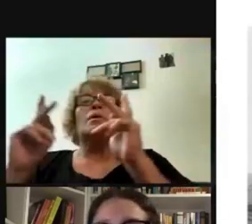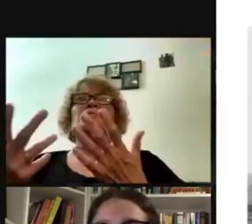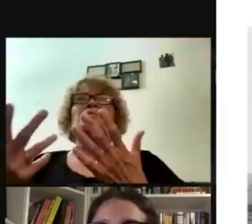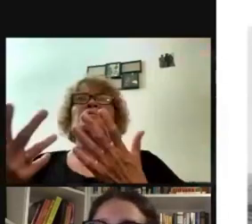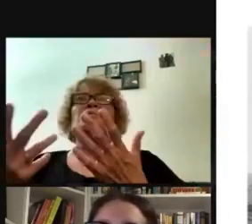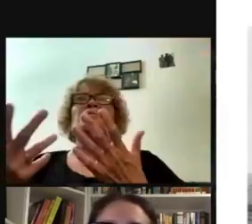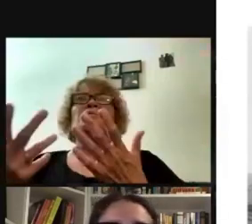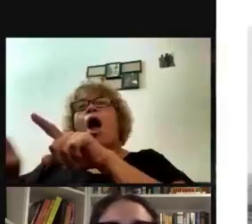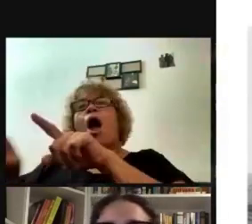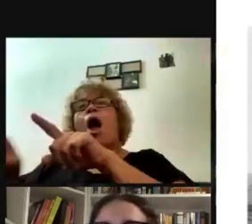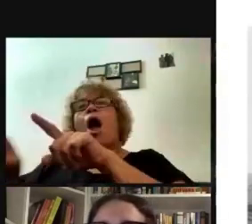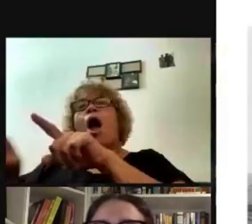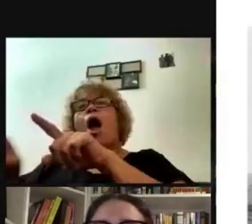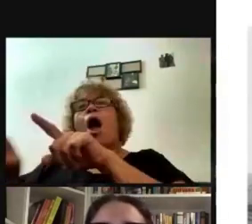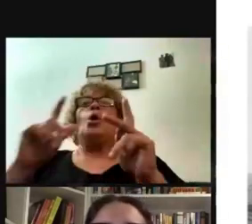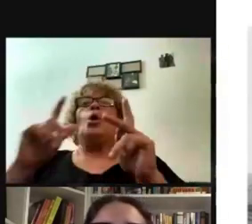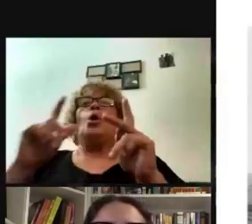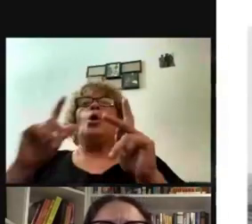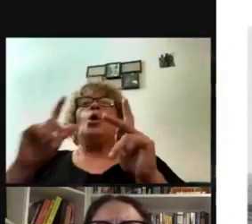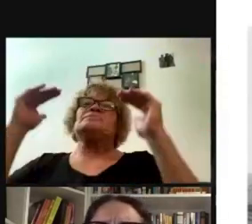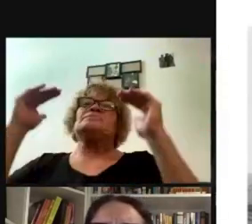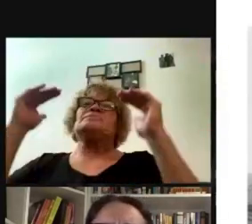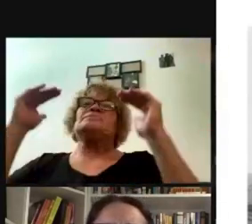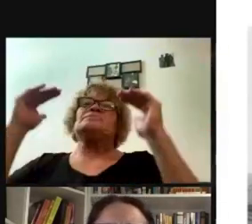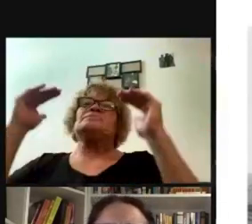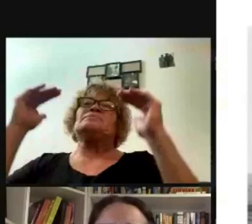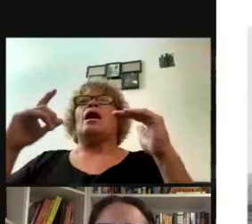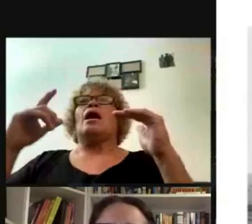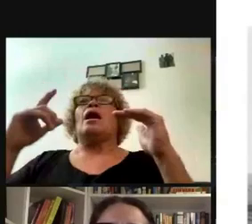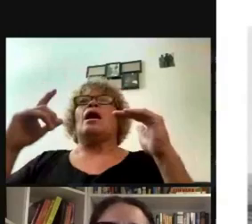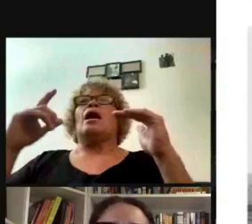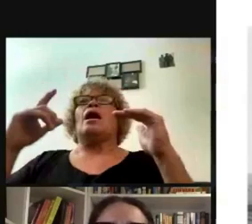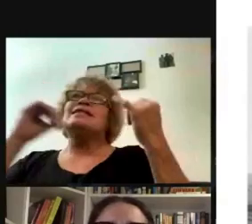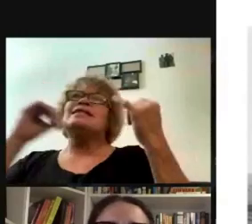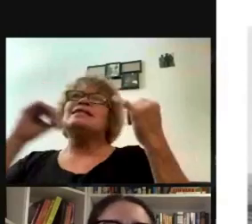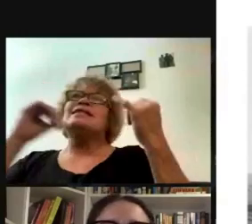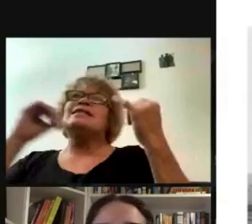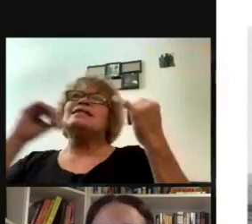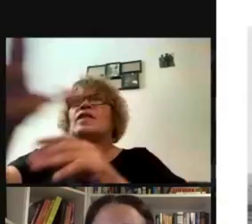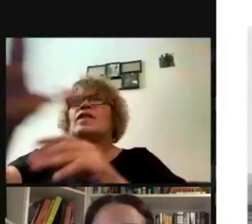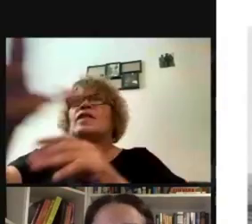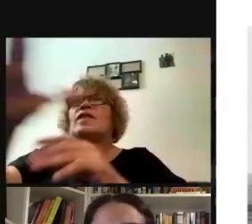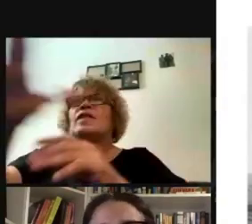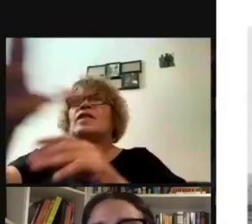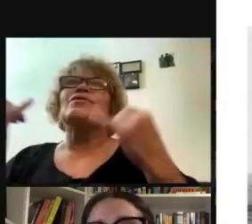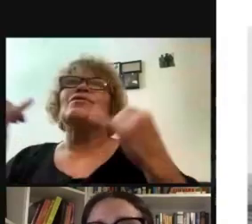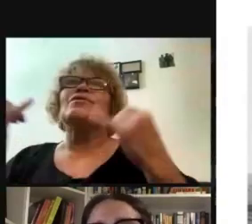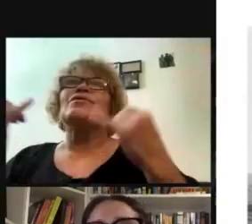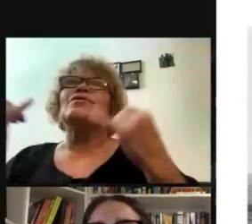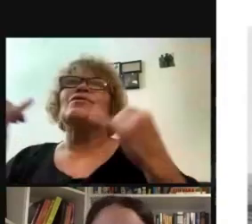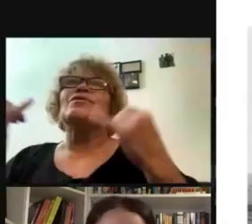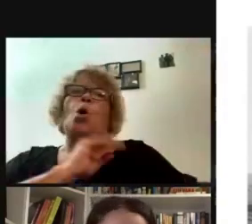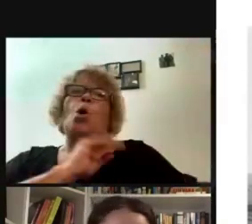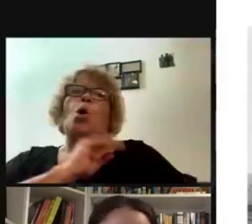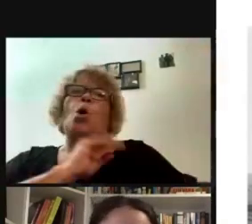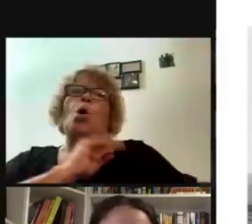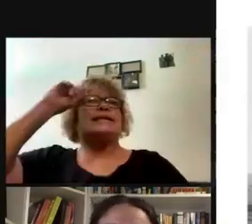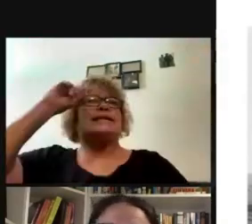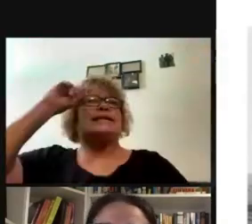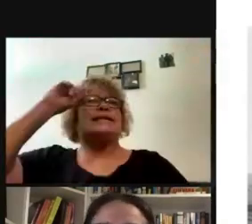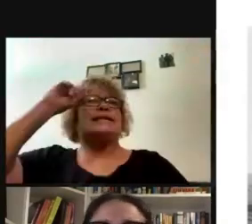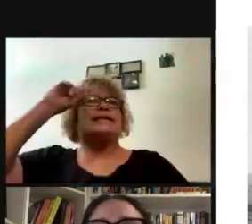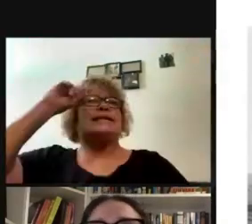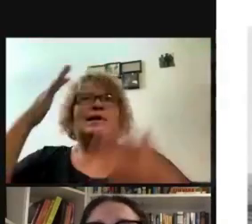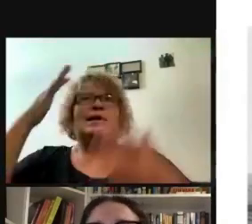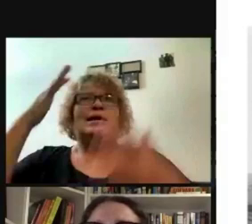also folks who deviated from, you know, ideas of moral or sexual propriety,